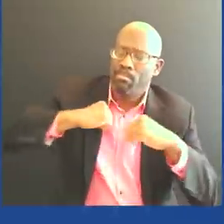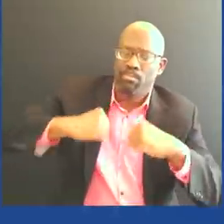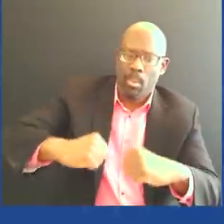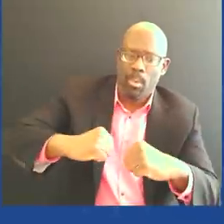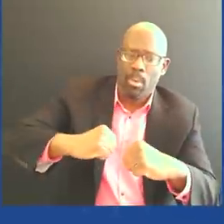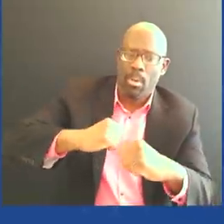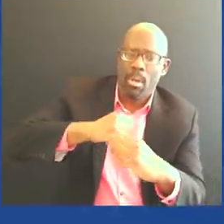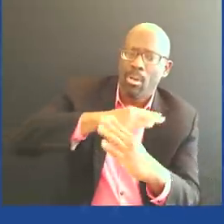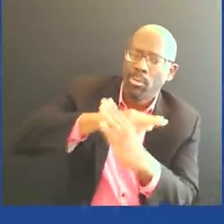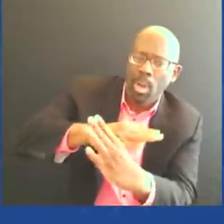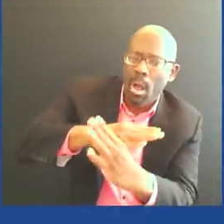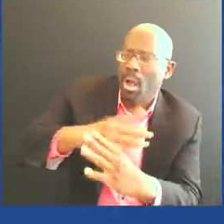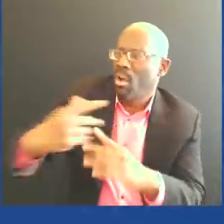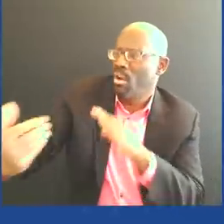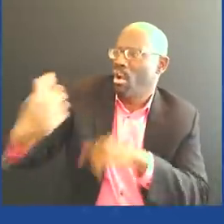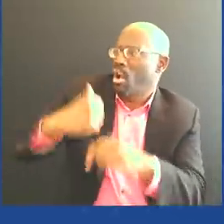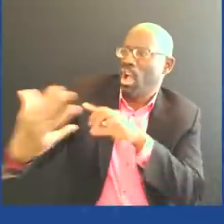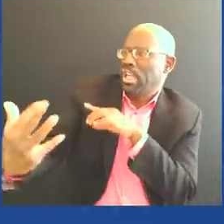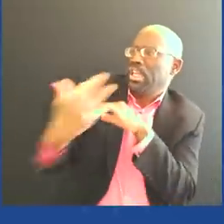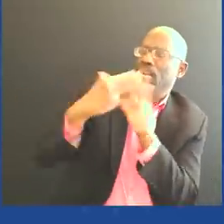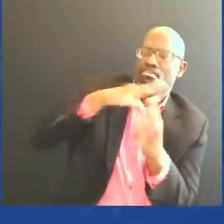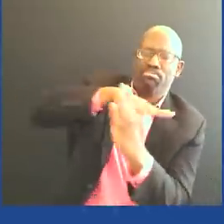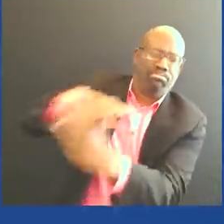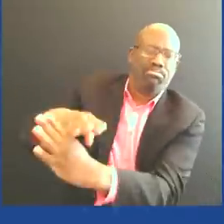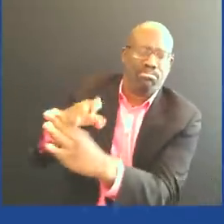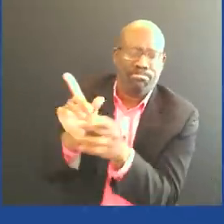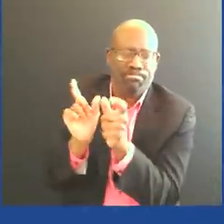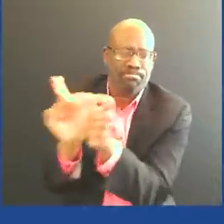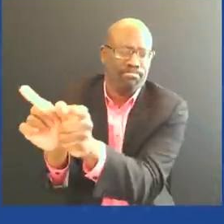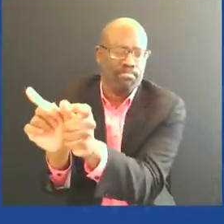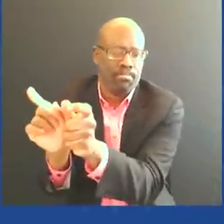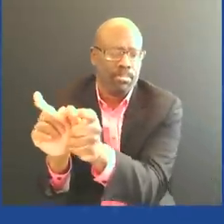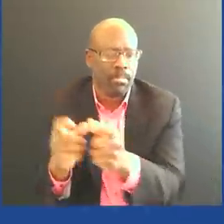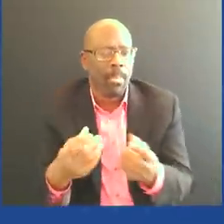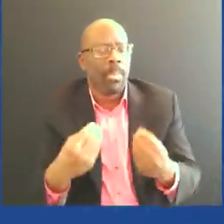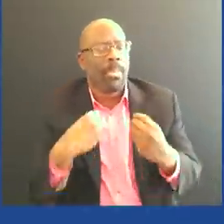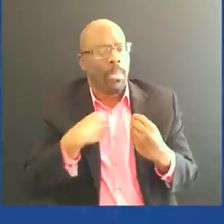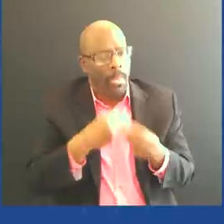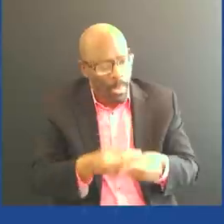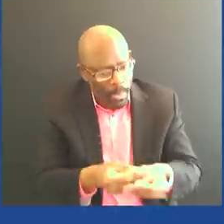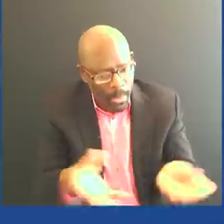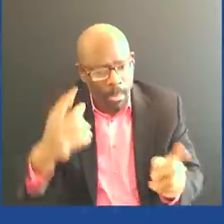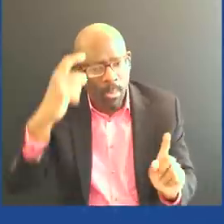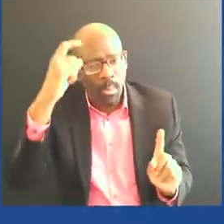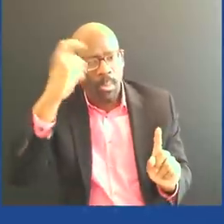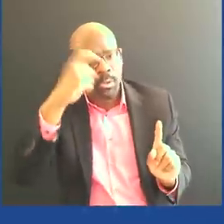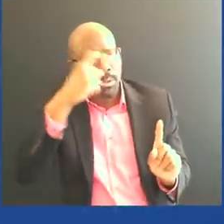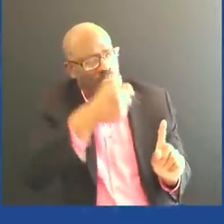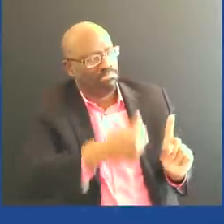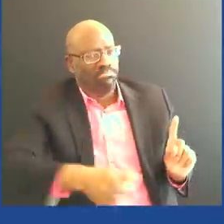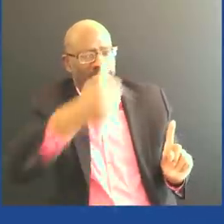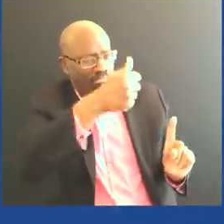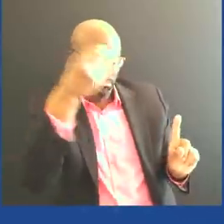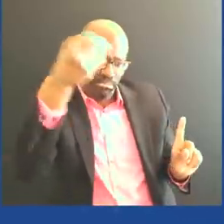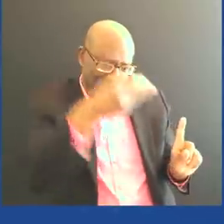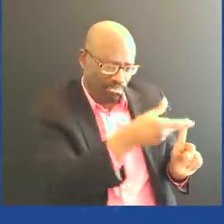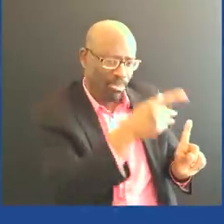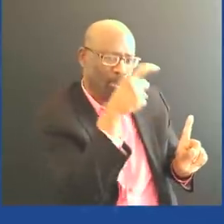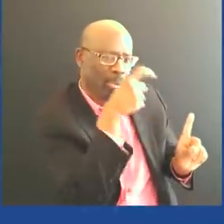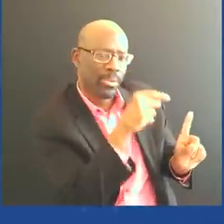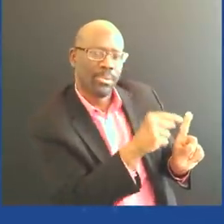wisdom to Commander Matthew Horton and Lieutenant Commander Adam